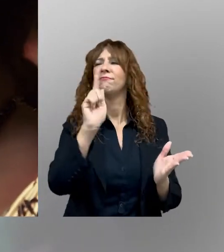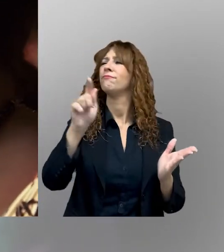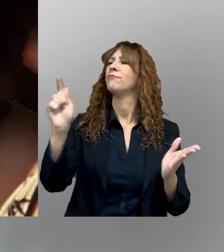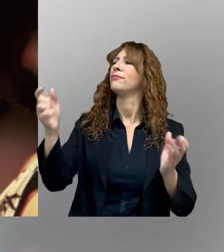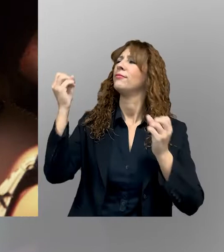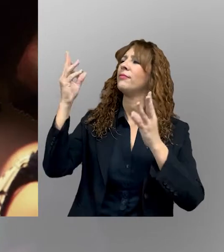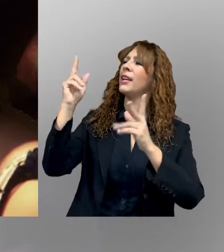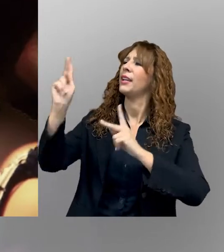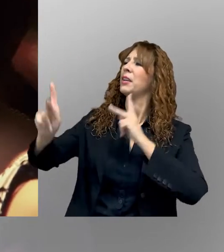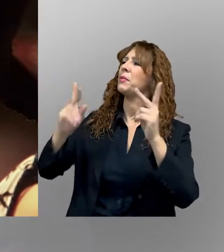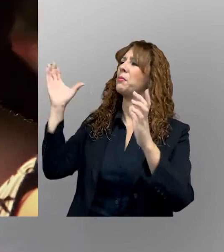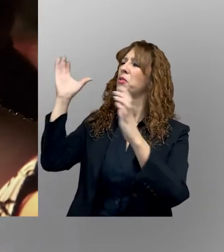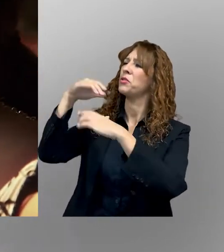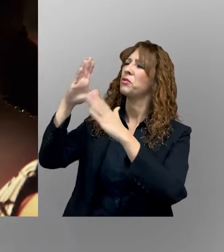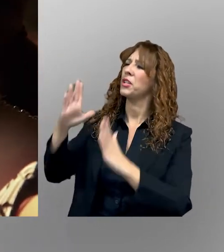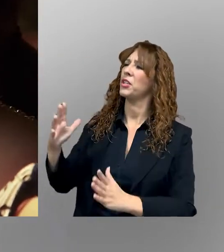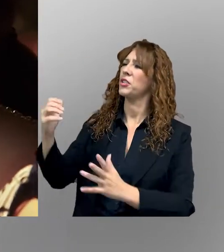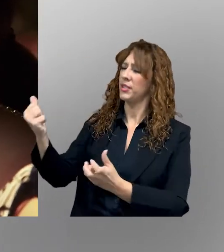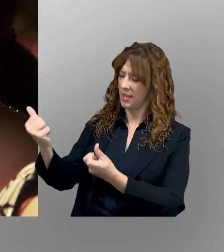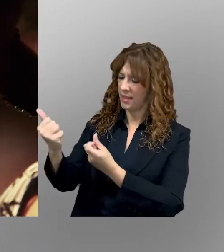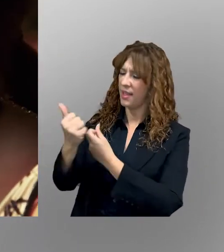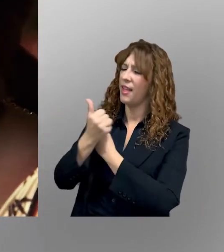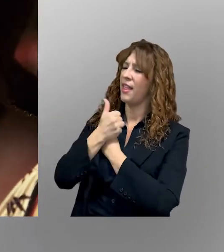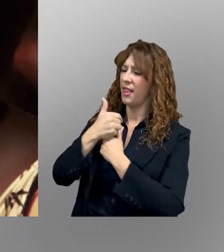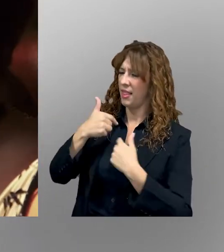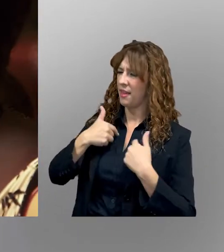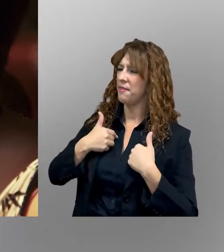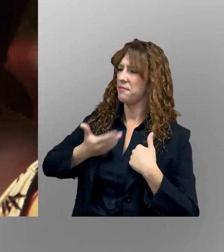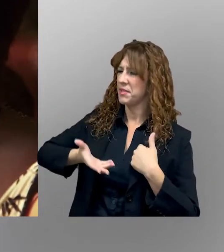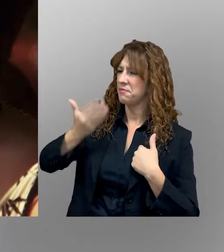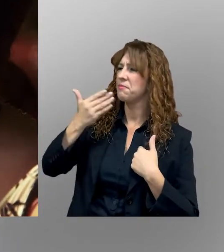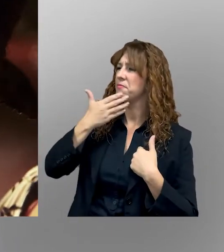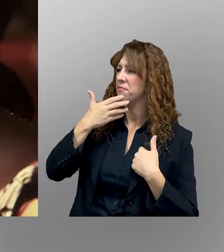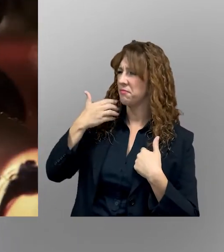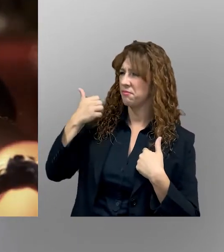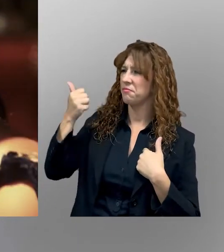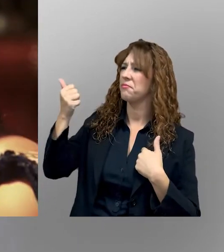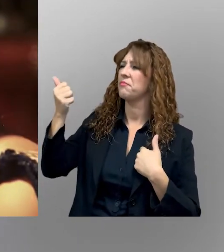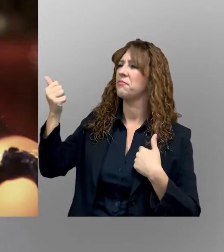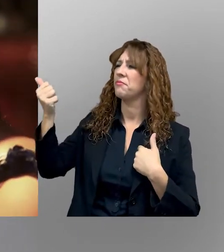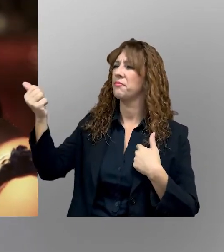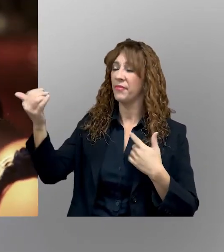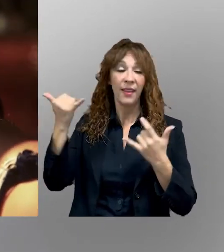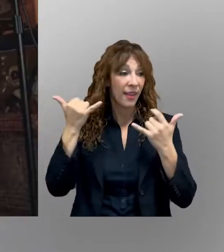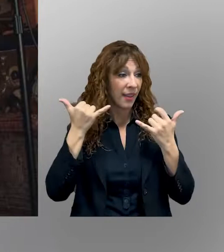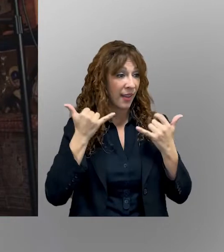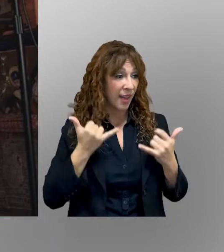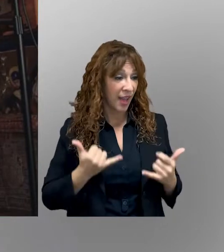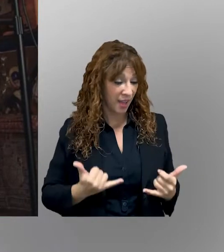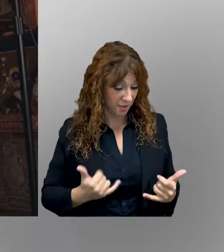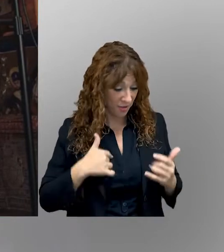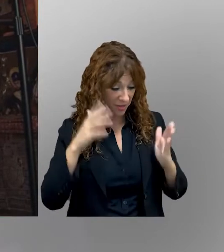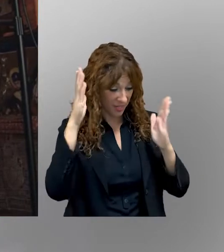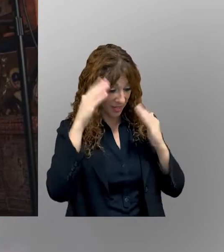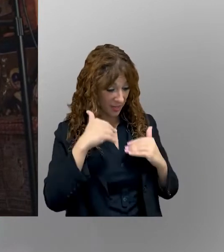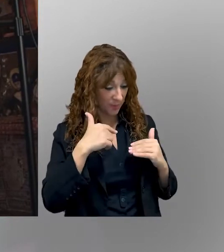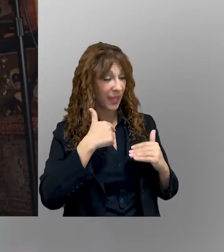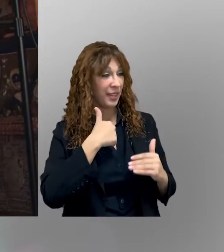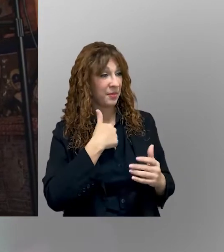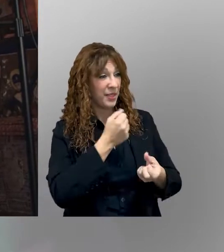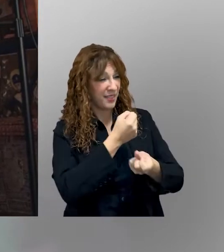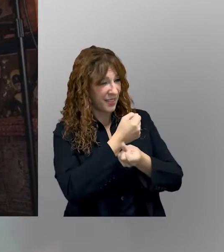quiera? Si 1000 extraños me han amado mejor.